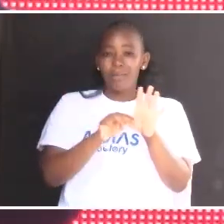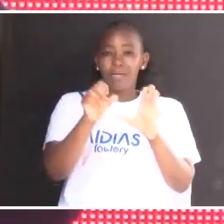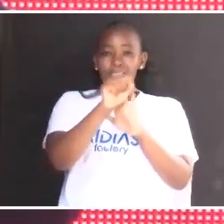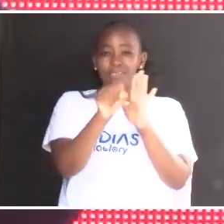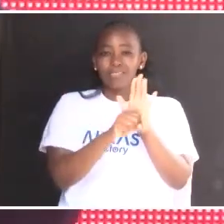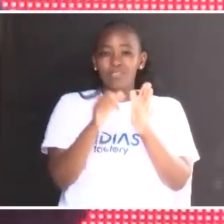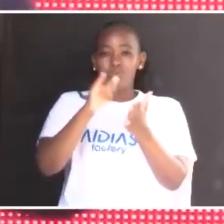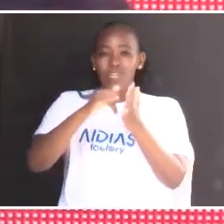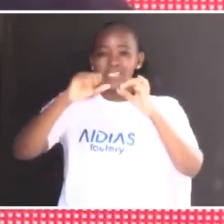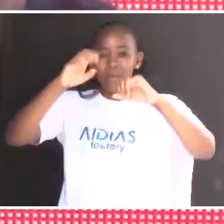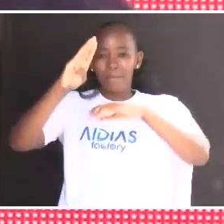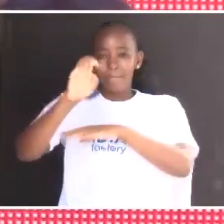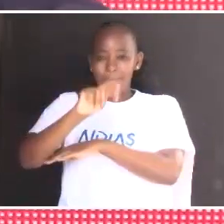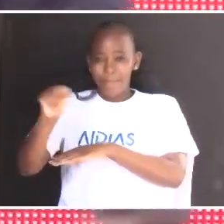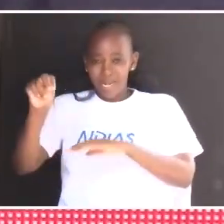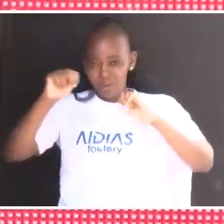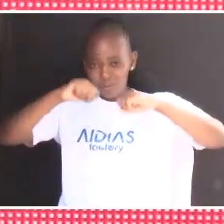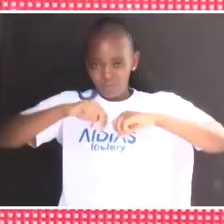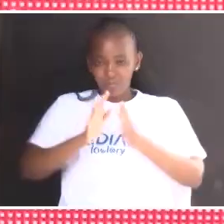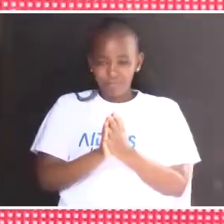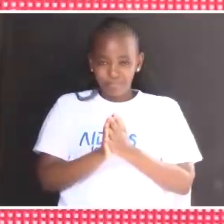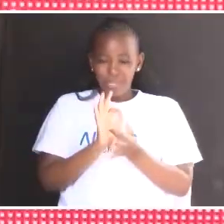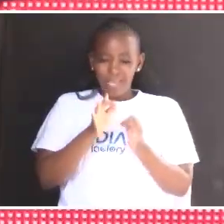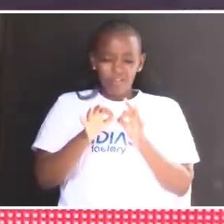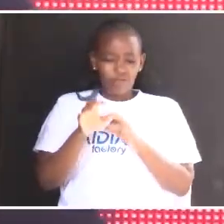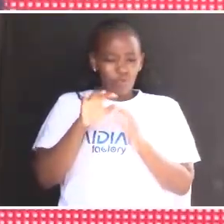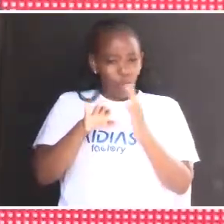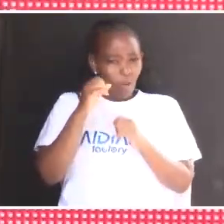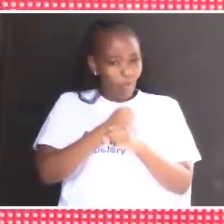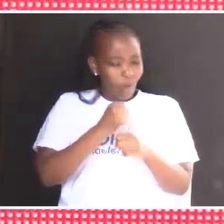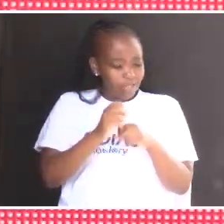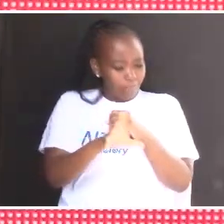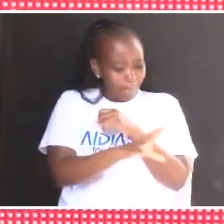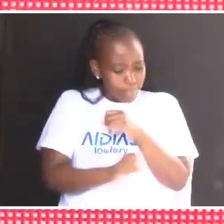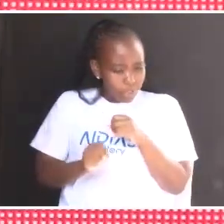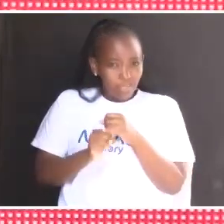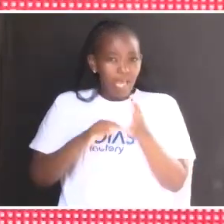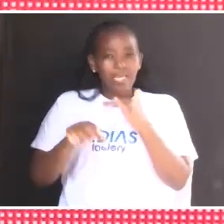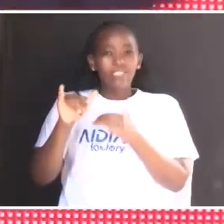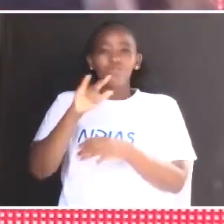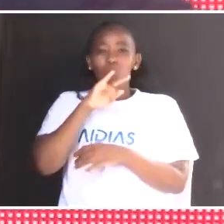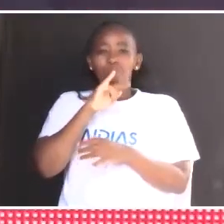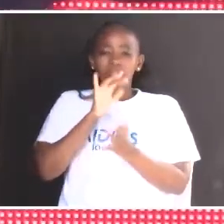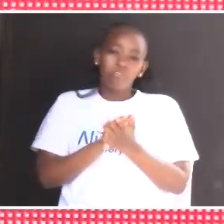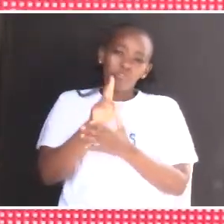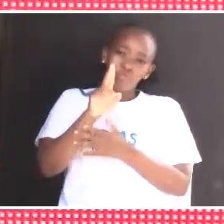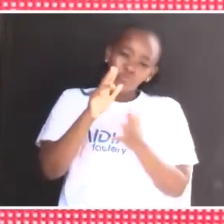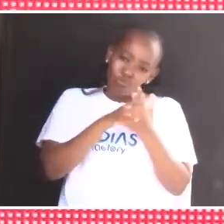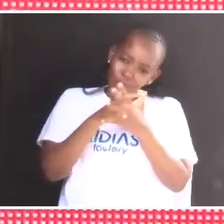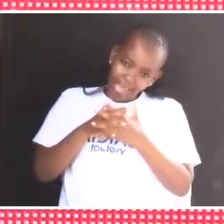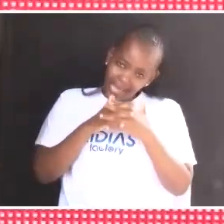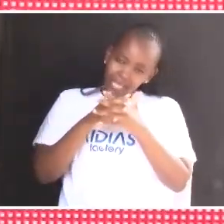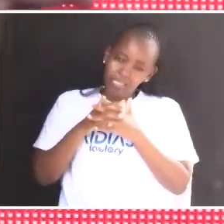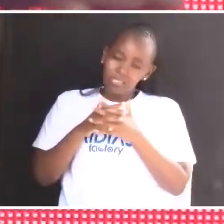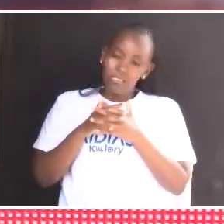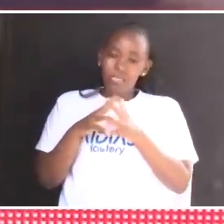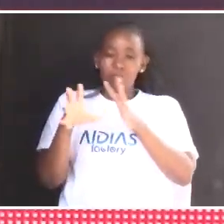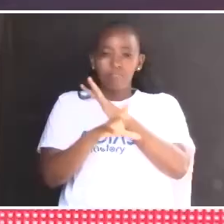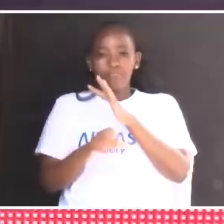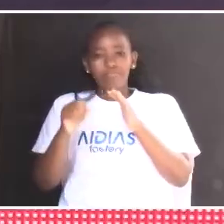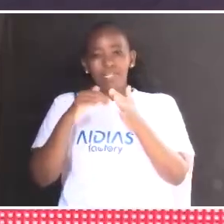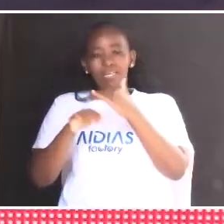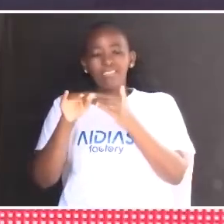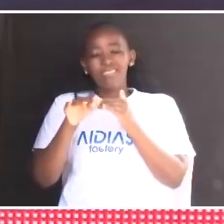the Berne Convention. Kazi yako ikikuwa infringed in Uganda, ikikuwa infringed in the United States, ikikuwa infringed